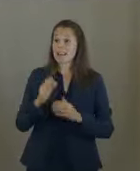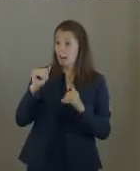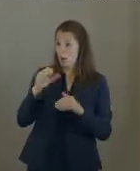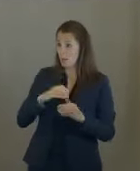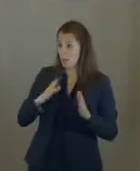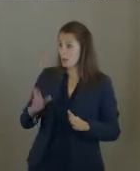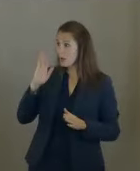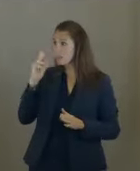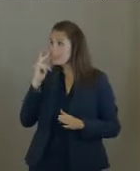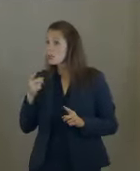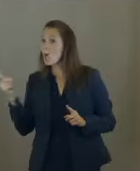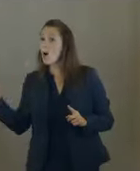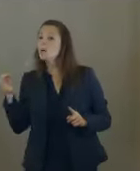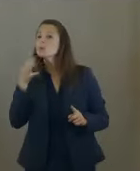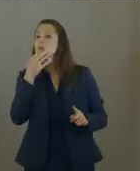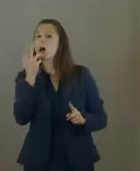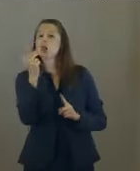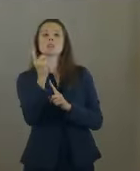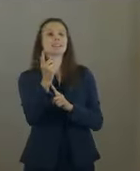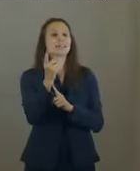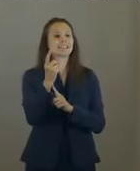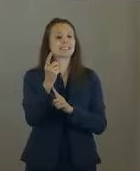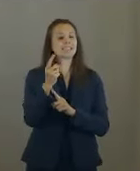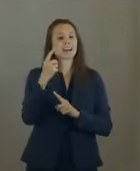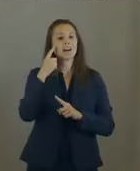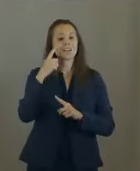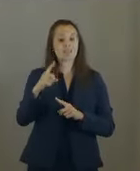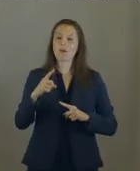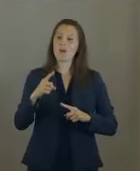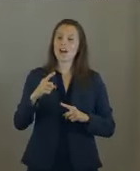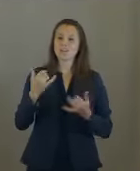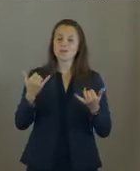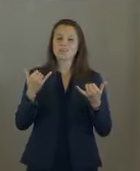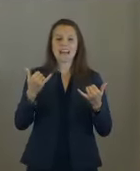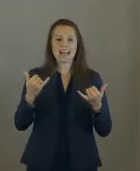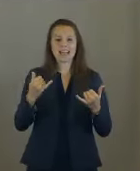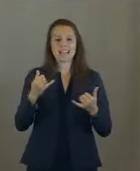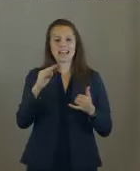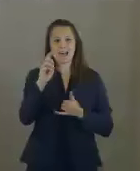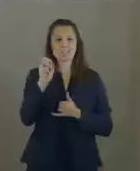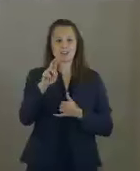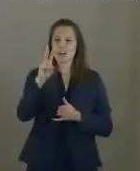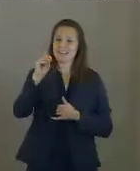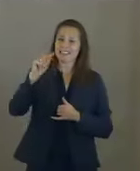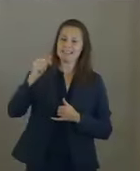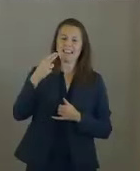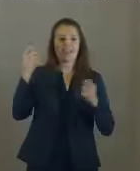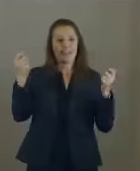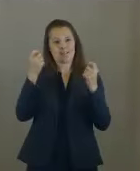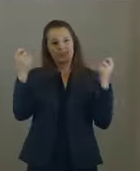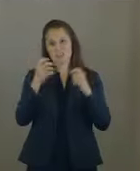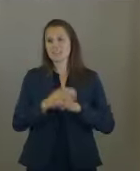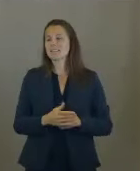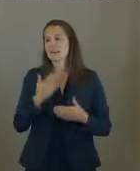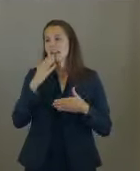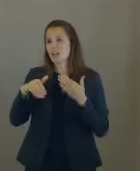you in about 13 minutes as we enjoy today's department's 60th anniversary celebration.